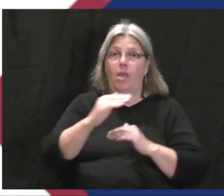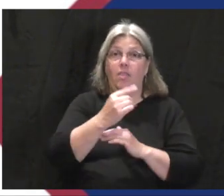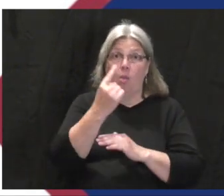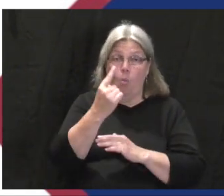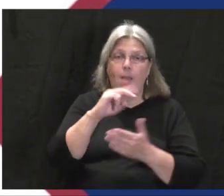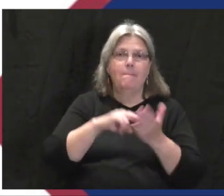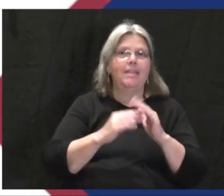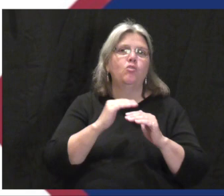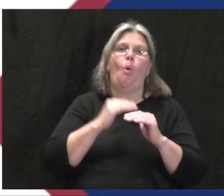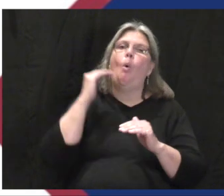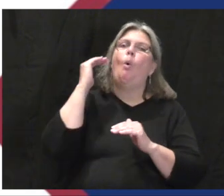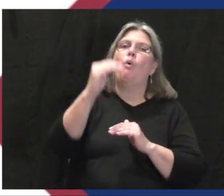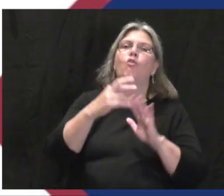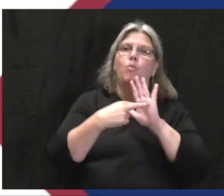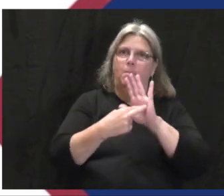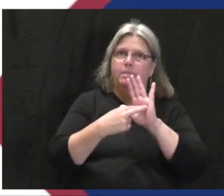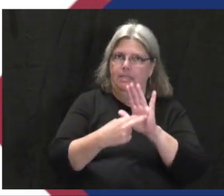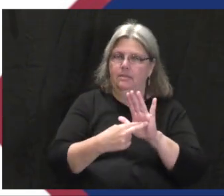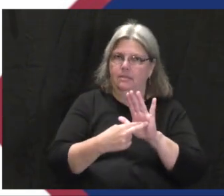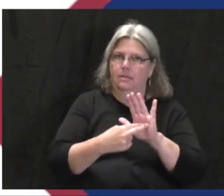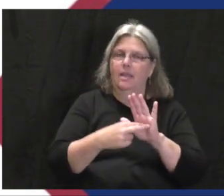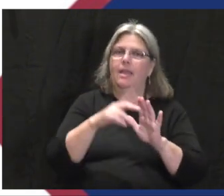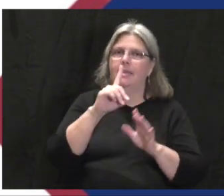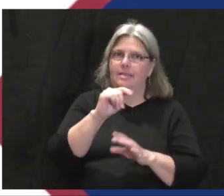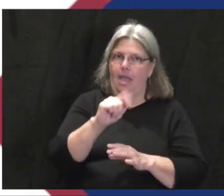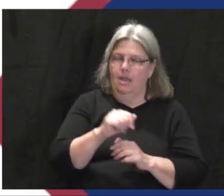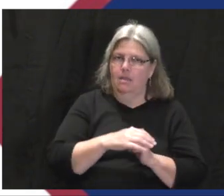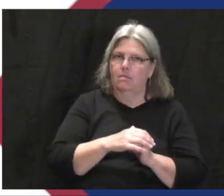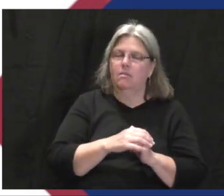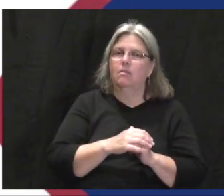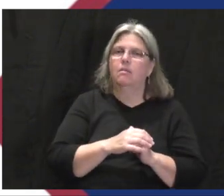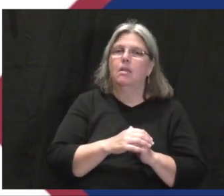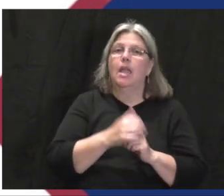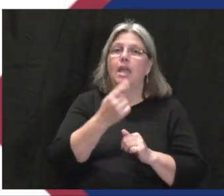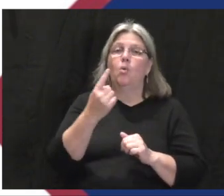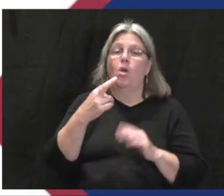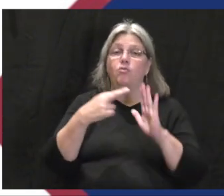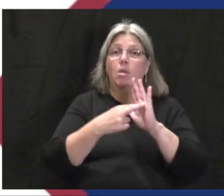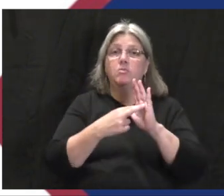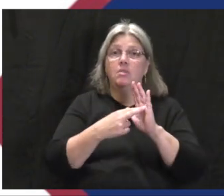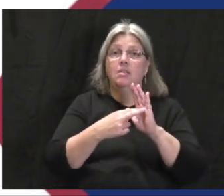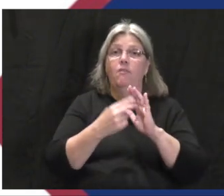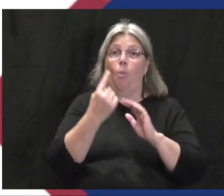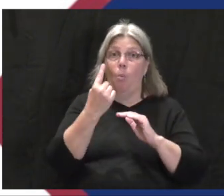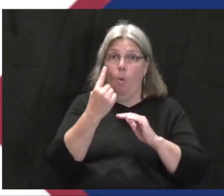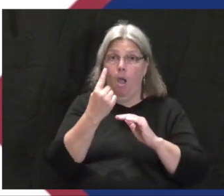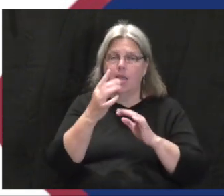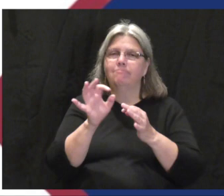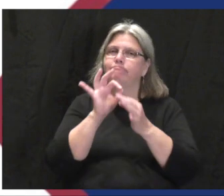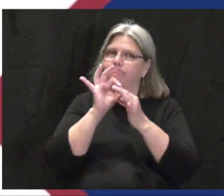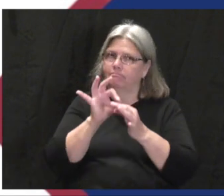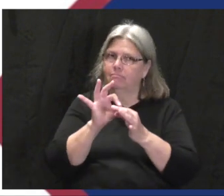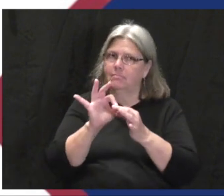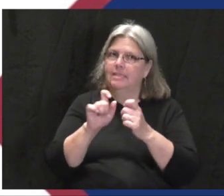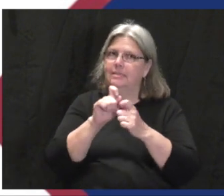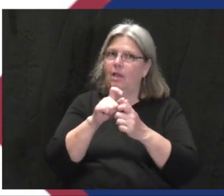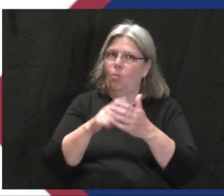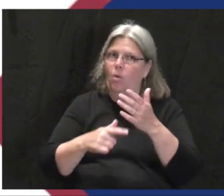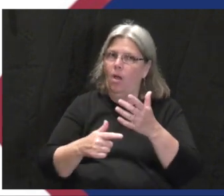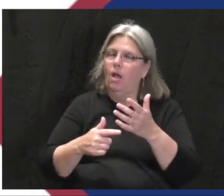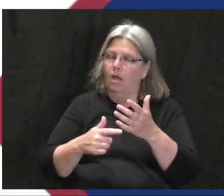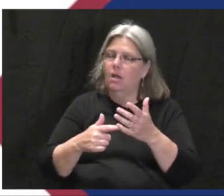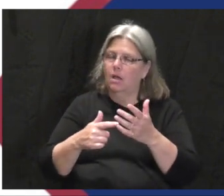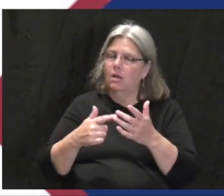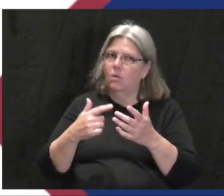in the discipline data. Anyone that's has a representation index of 1 is exactly what we would expect to see, and then